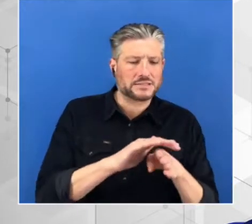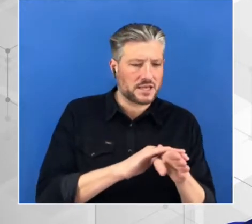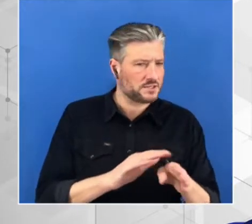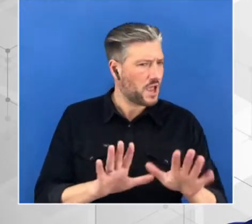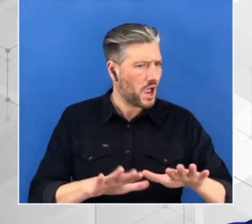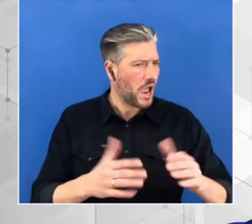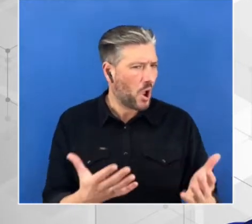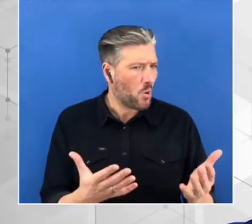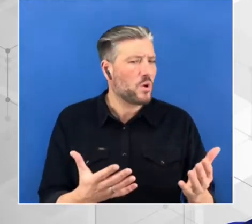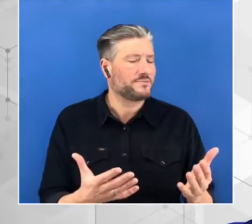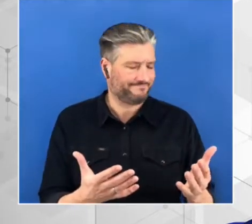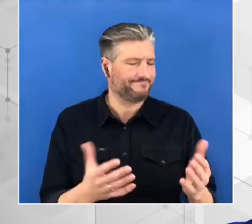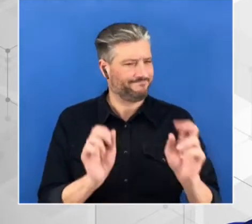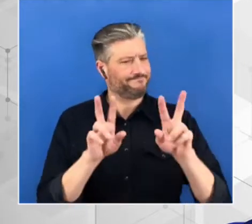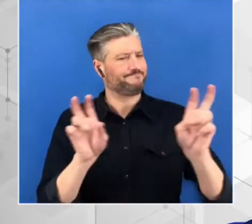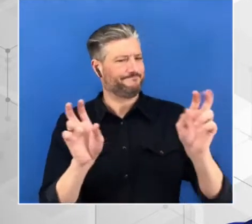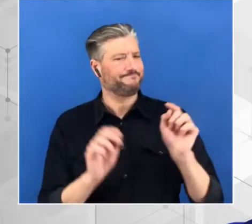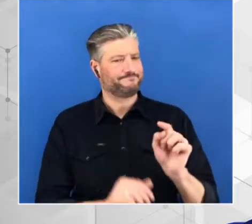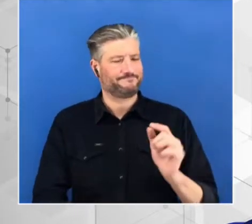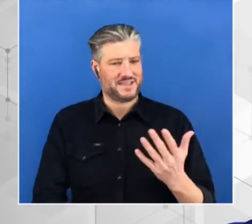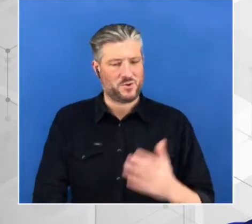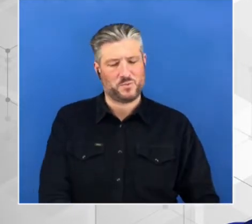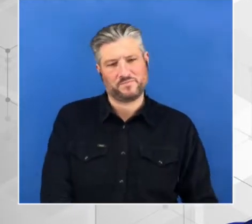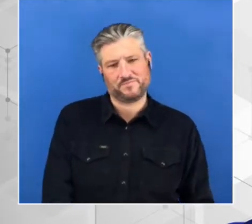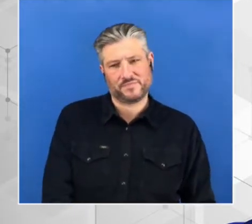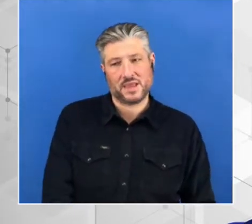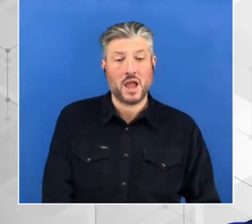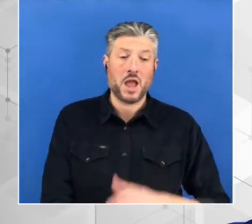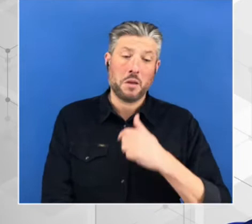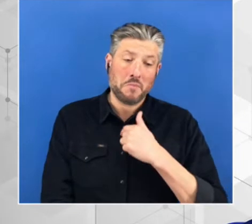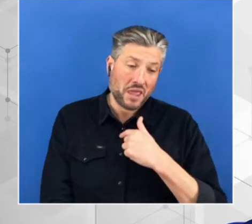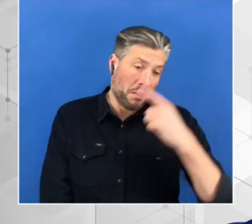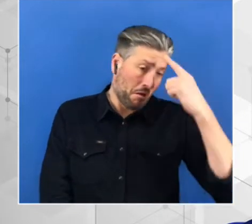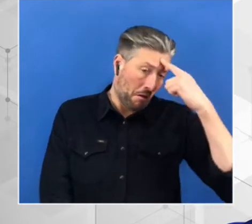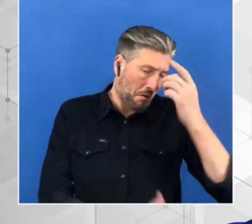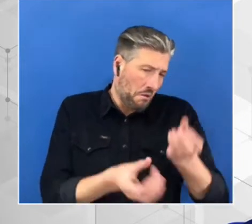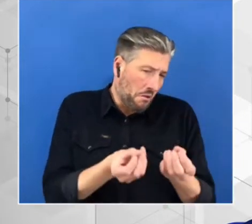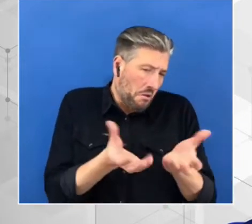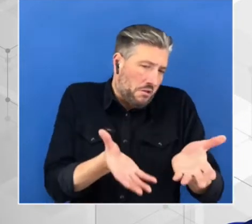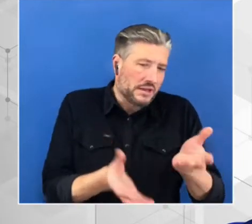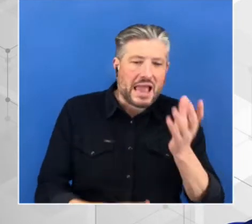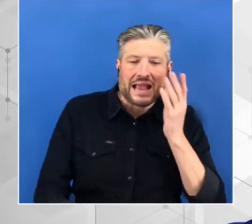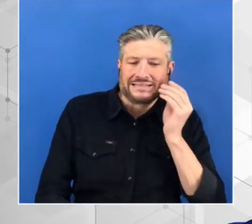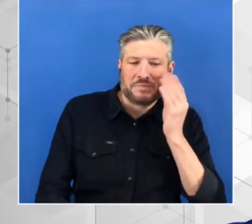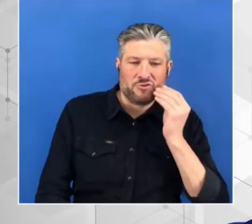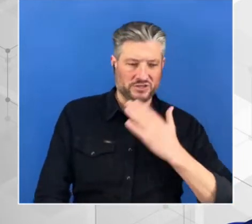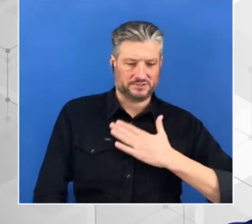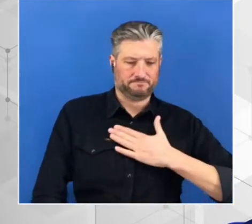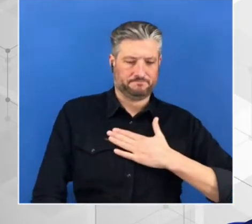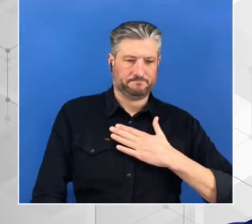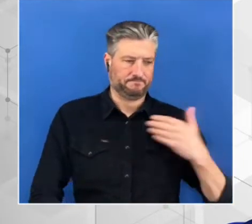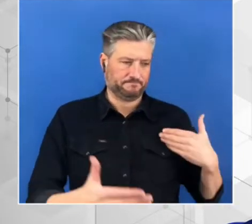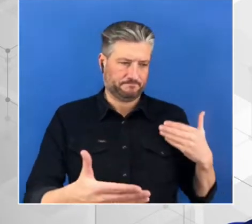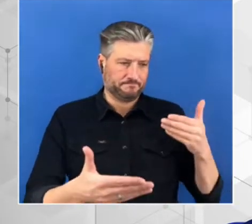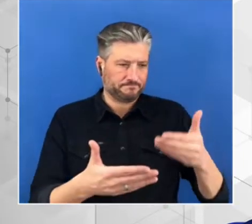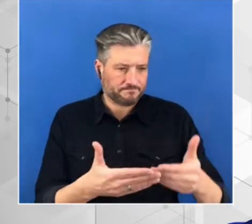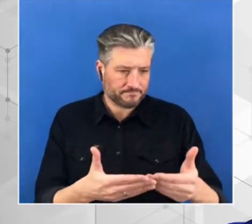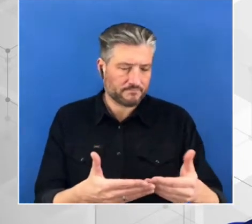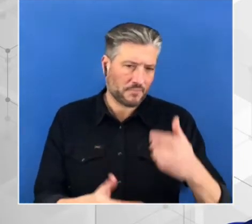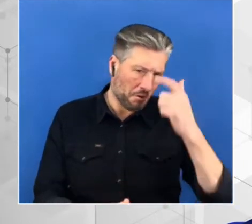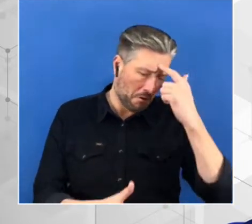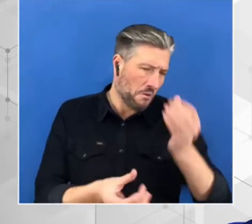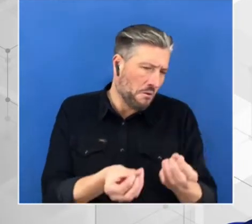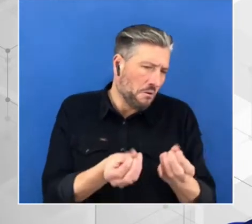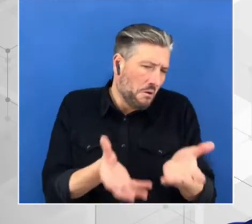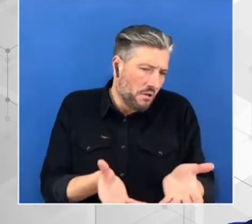can call it tips or advices, or at least the experiences that I follow through the last years when I'm